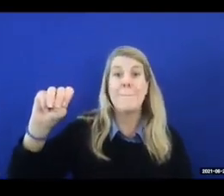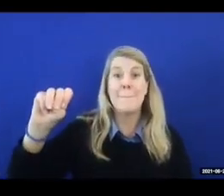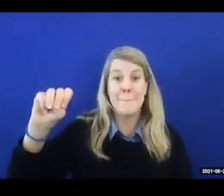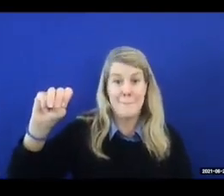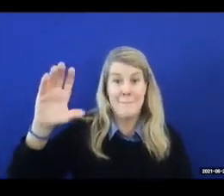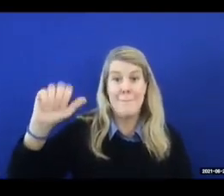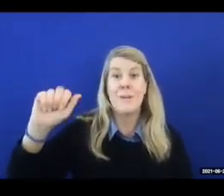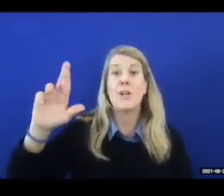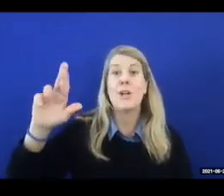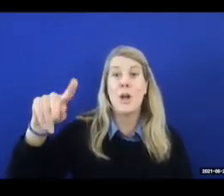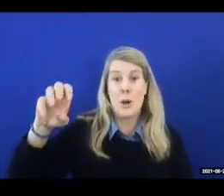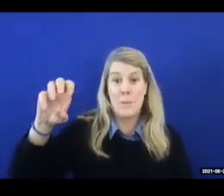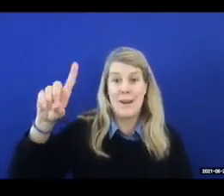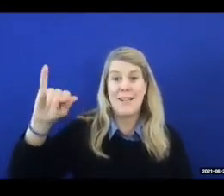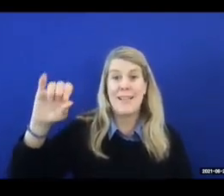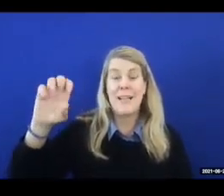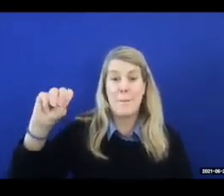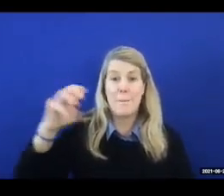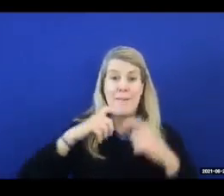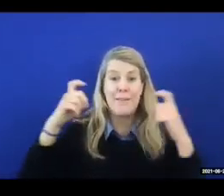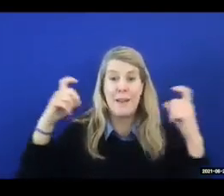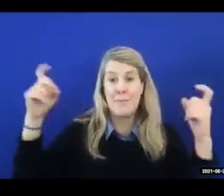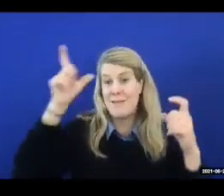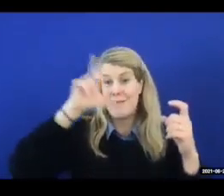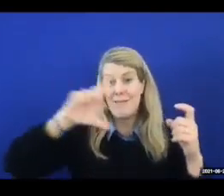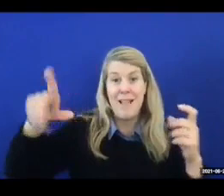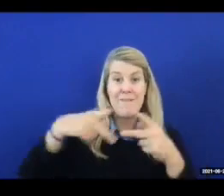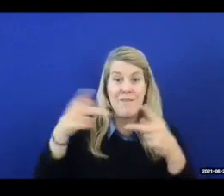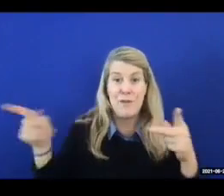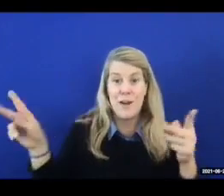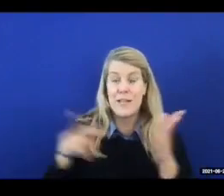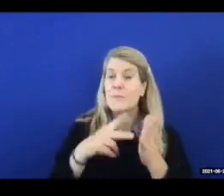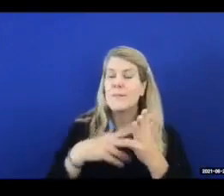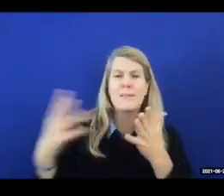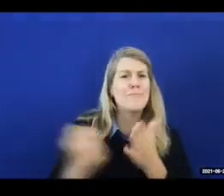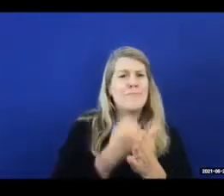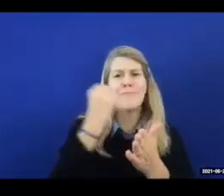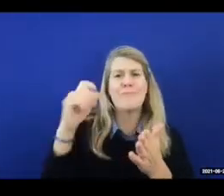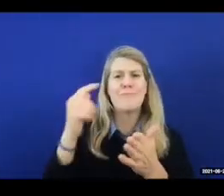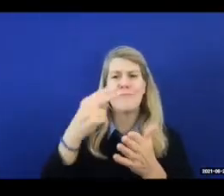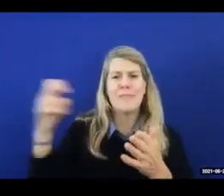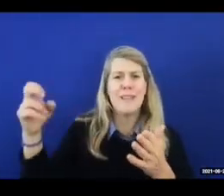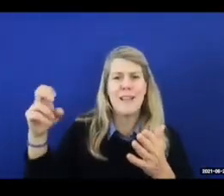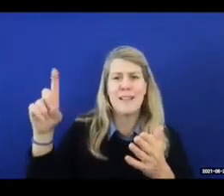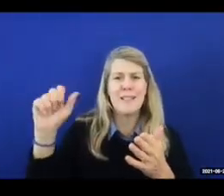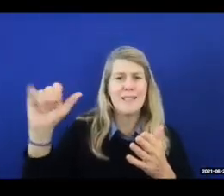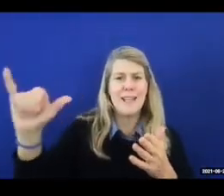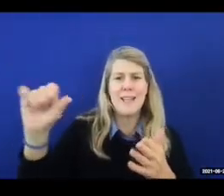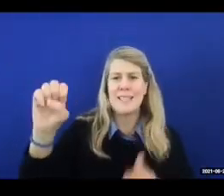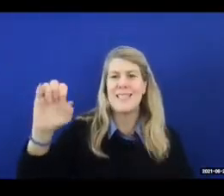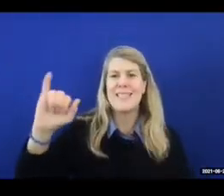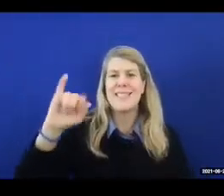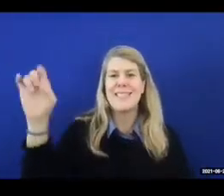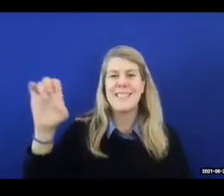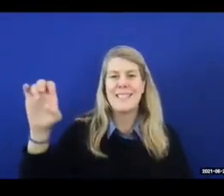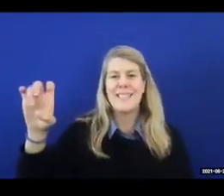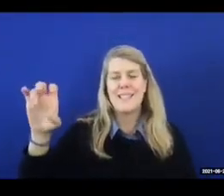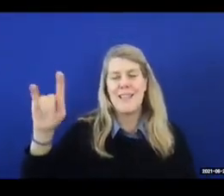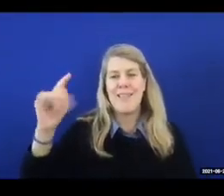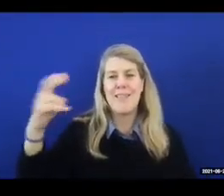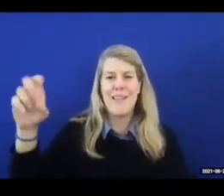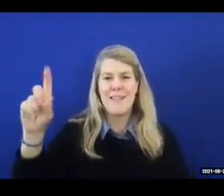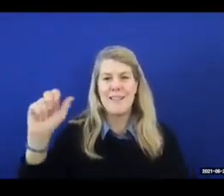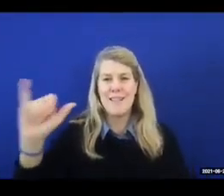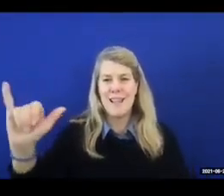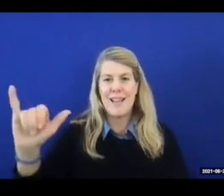diem, a famous and well-worn Latin phrase which means seize the day, make the best of your opportunities, do it